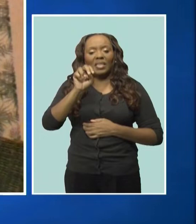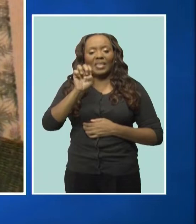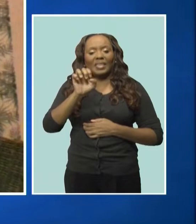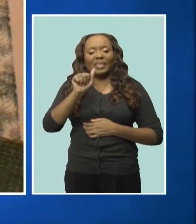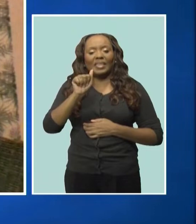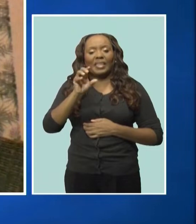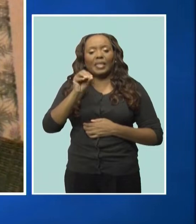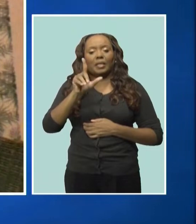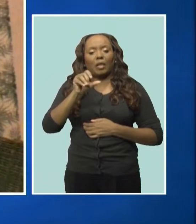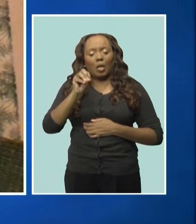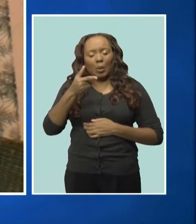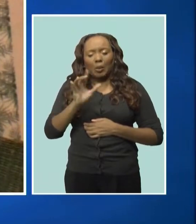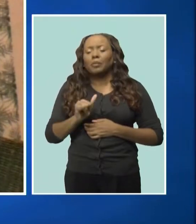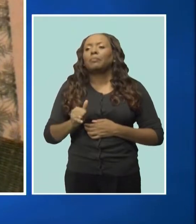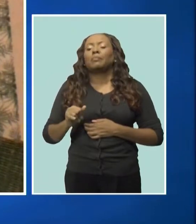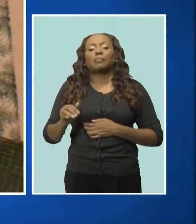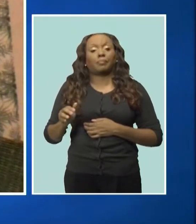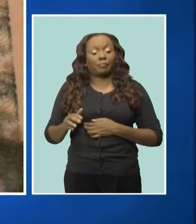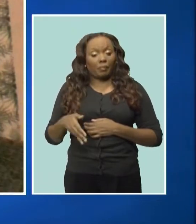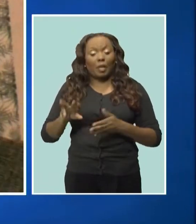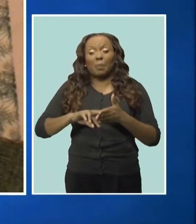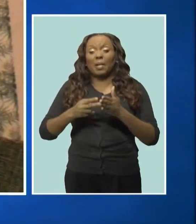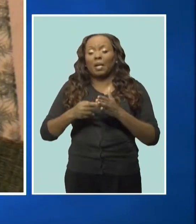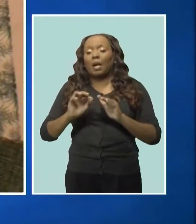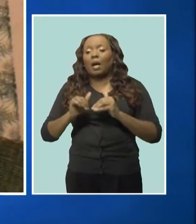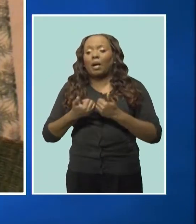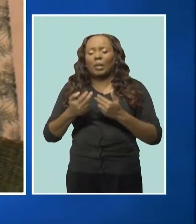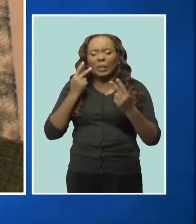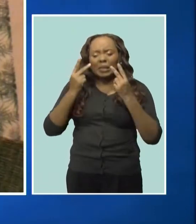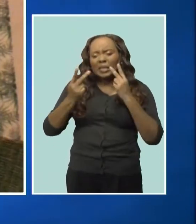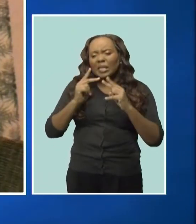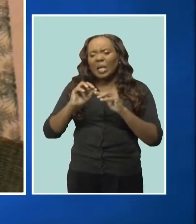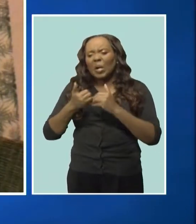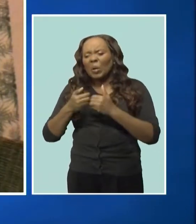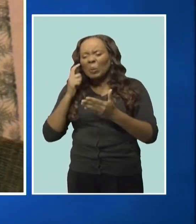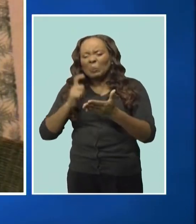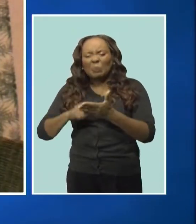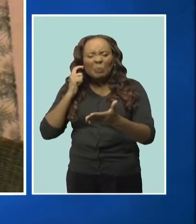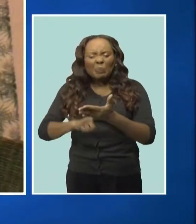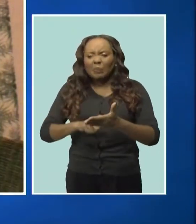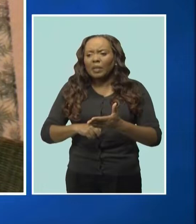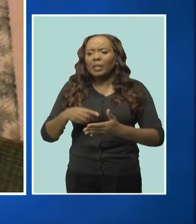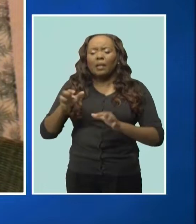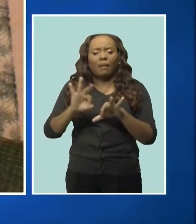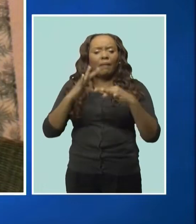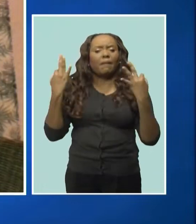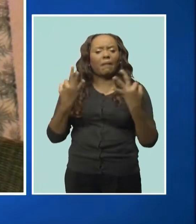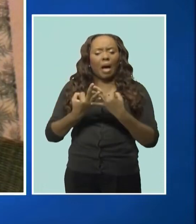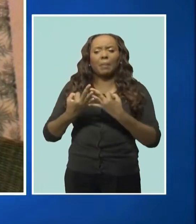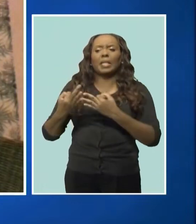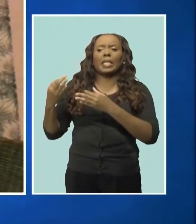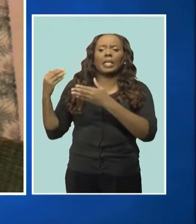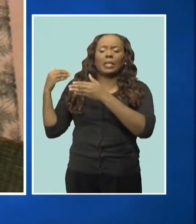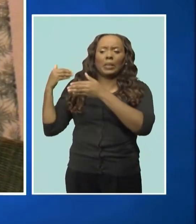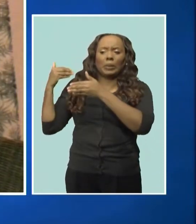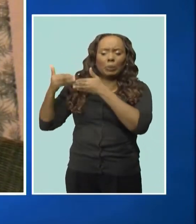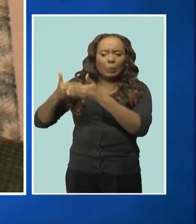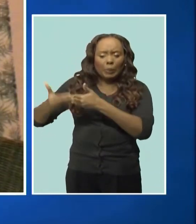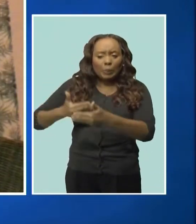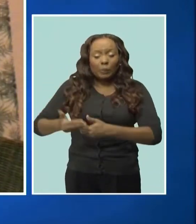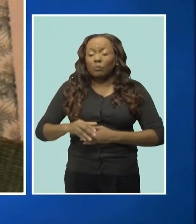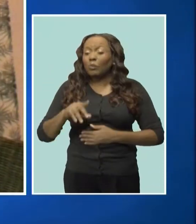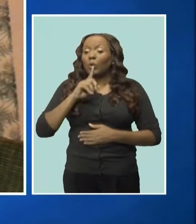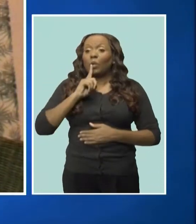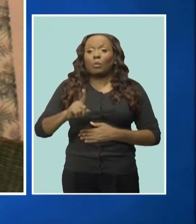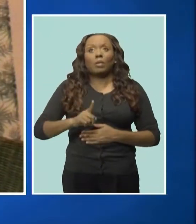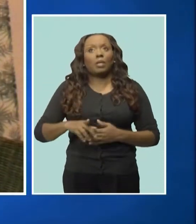invite Barbadians. We're opening it up to everybody that they can come down, and you can imagine the magic that can happen if you are able to help all of